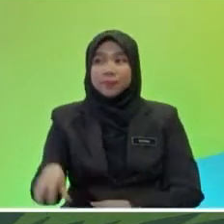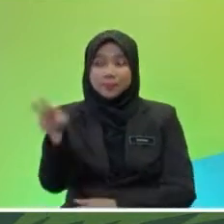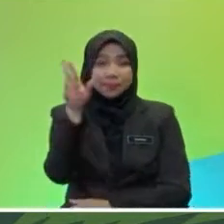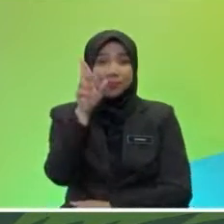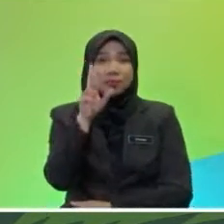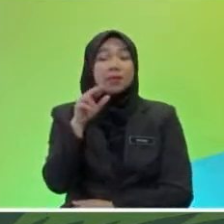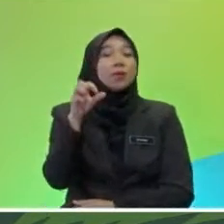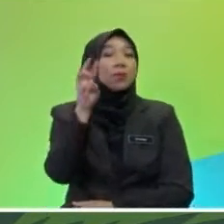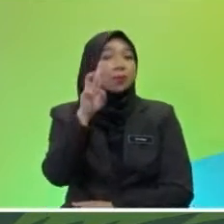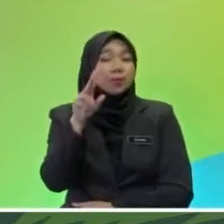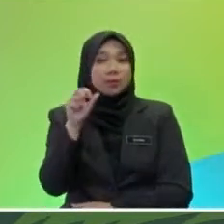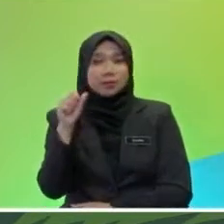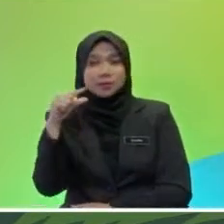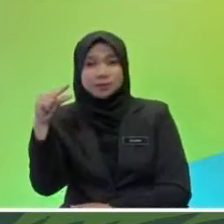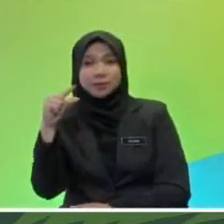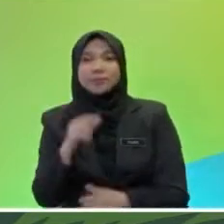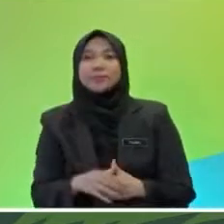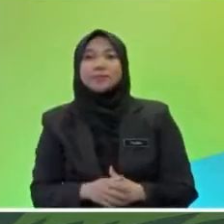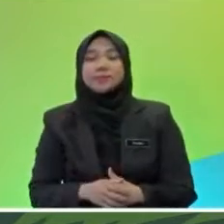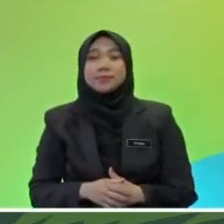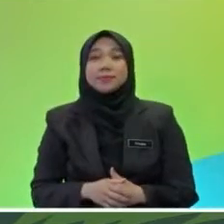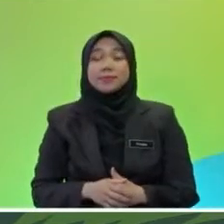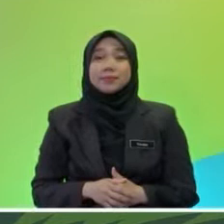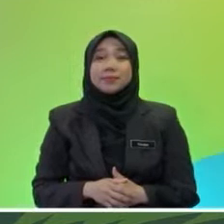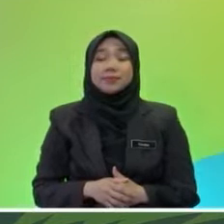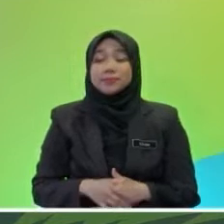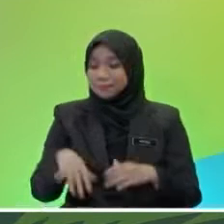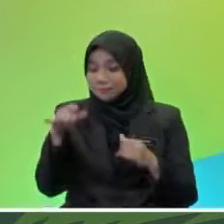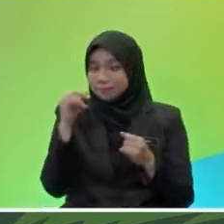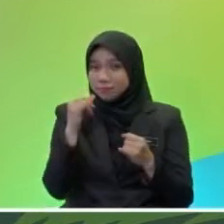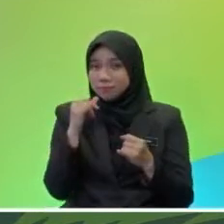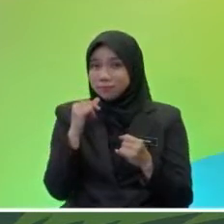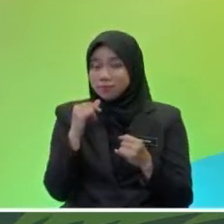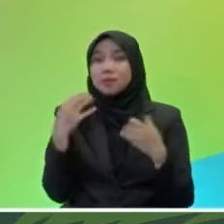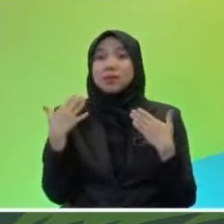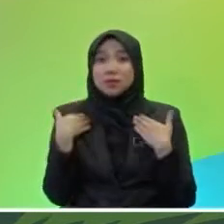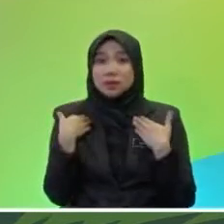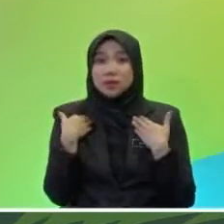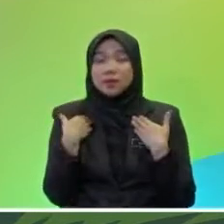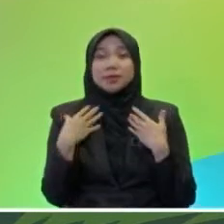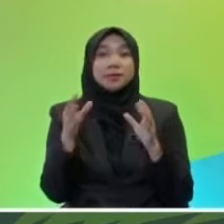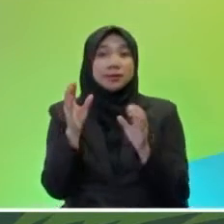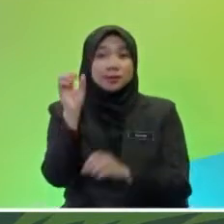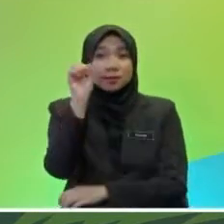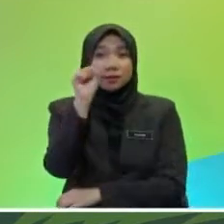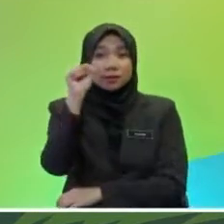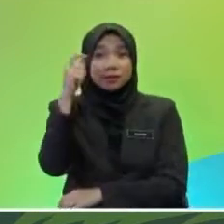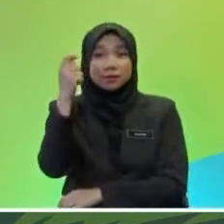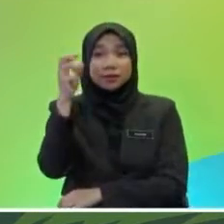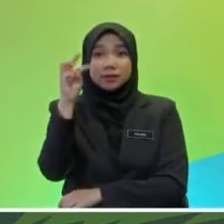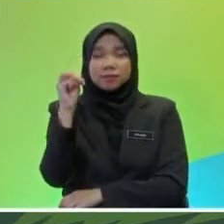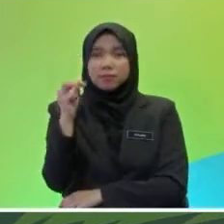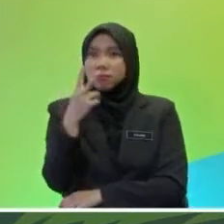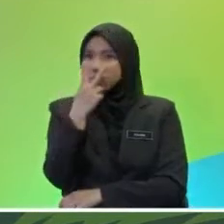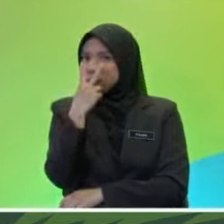veins. Okay. And then the rose plant and the hibiscus plant have woody stems. Mm-hmm. Okay. Here you can see clearly it's a